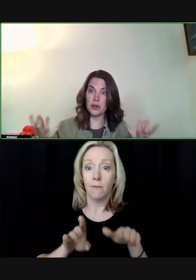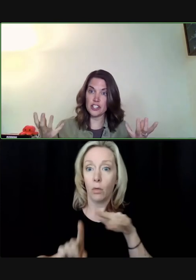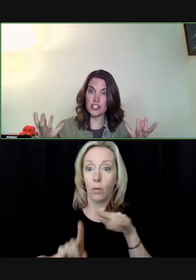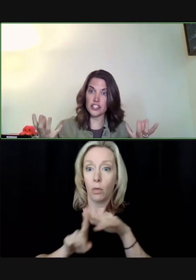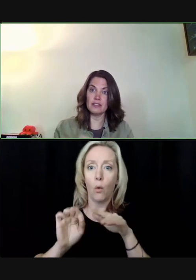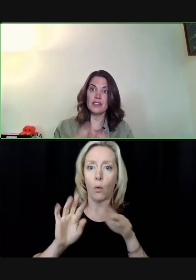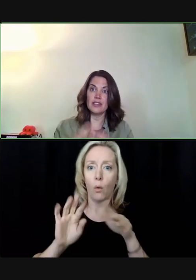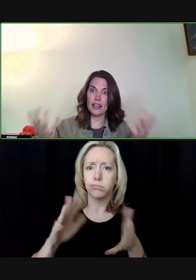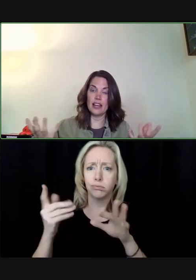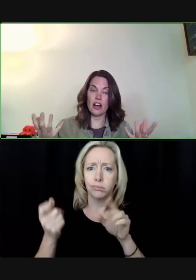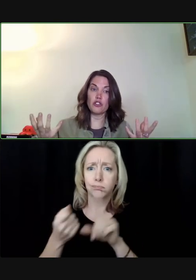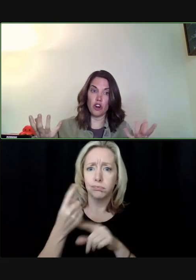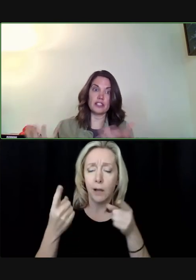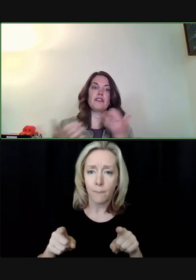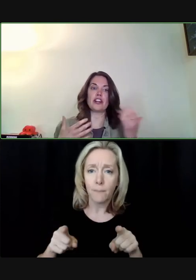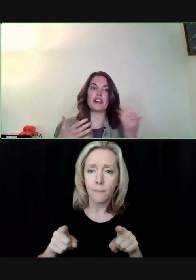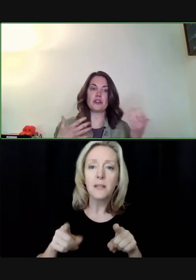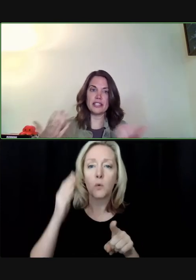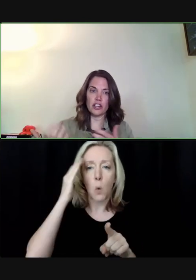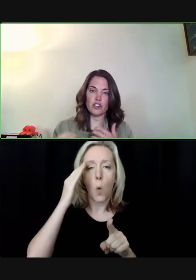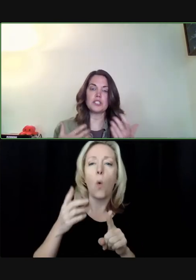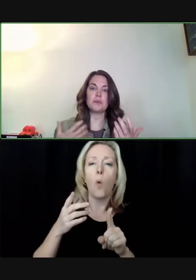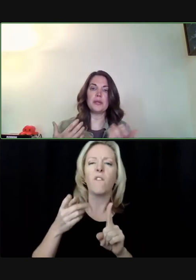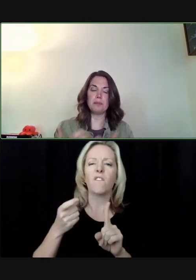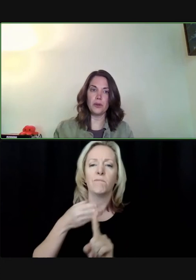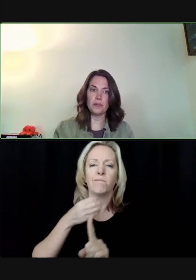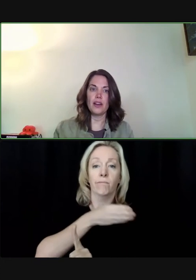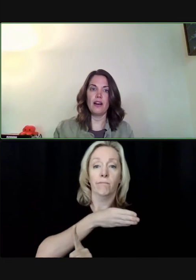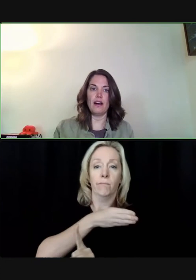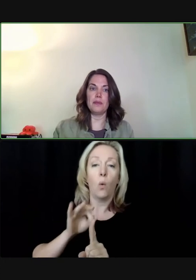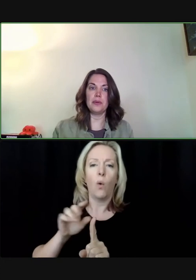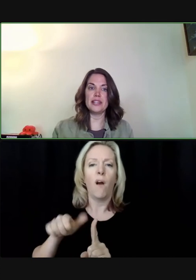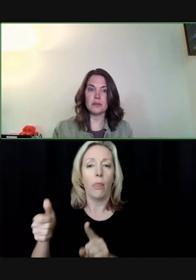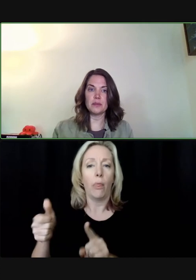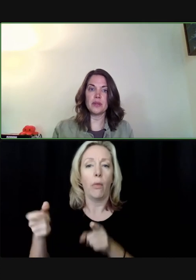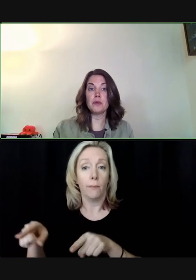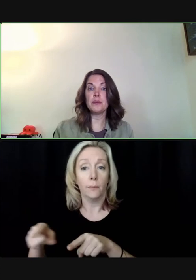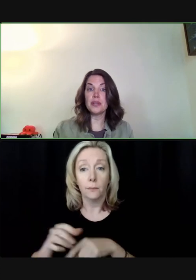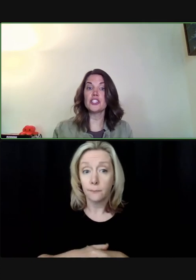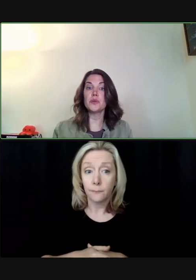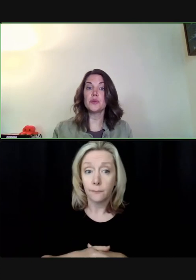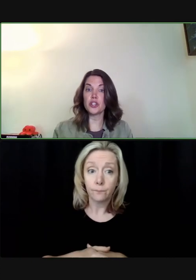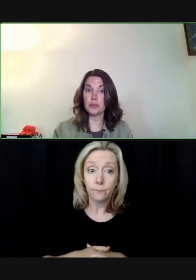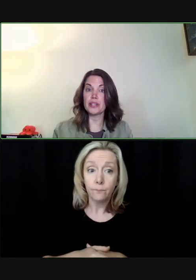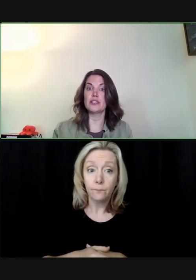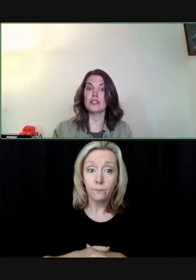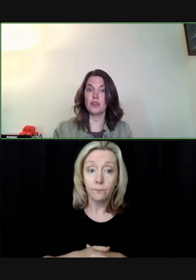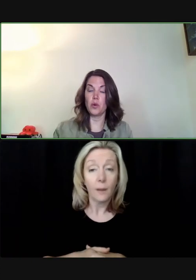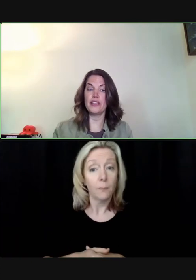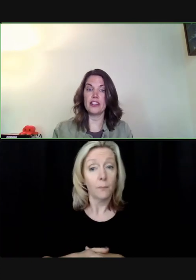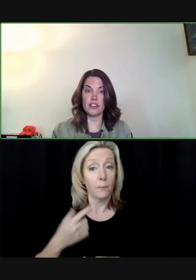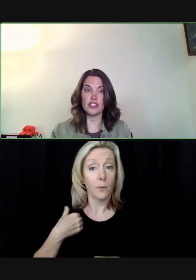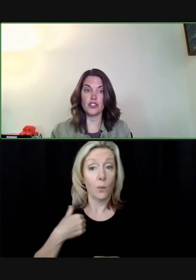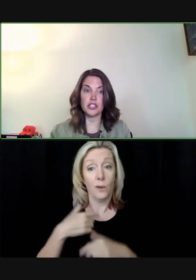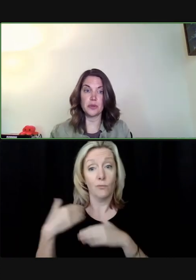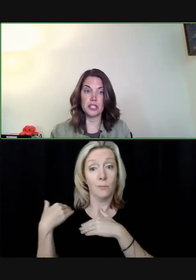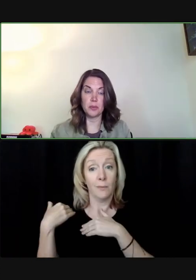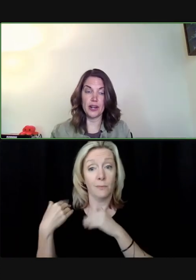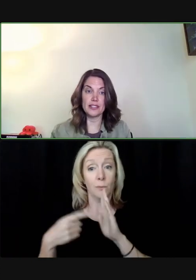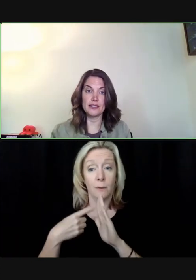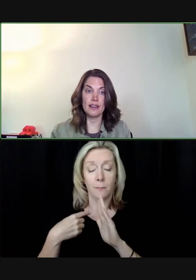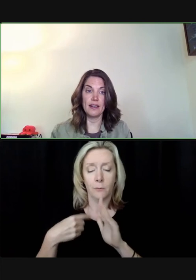have communication across environments and across people. But it sometimes might be us to interpret what that child